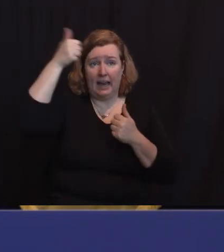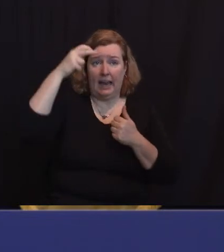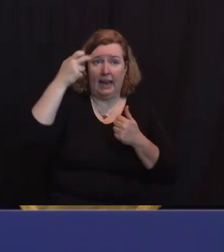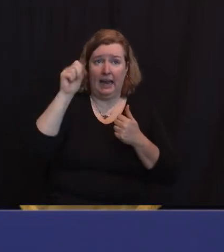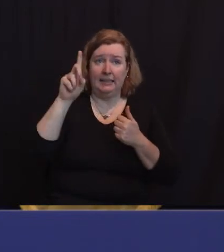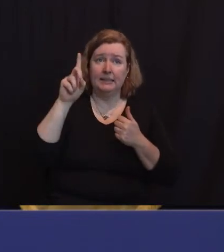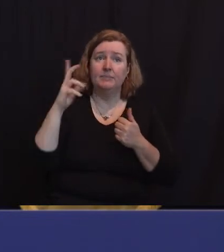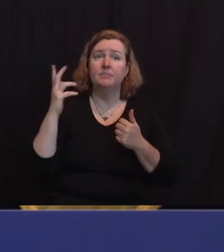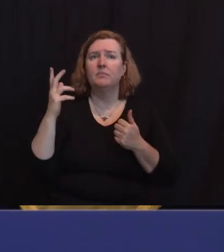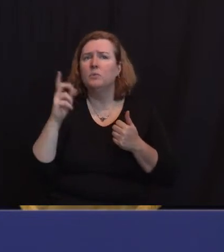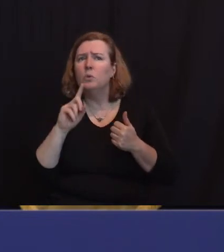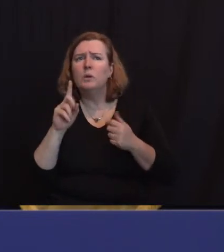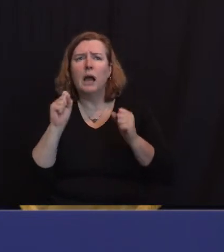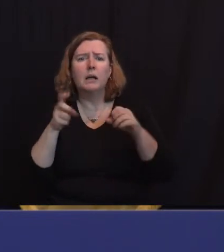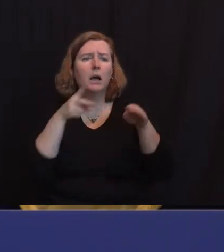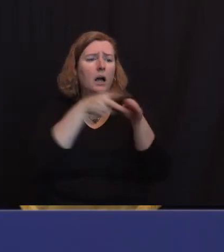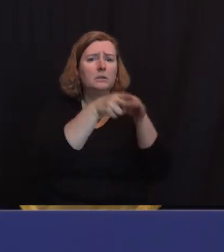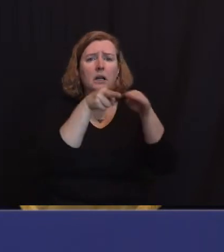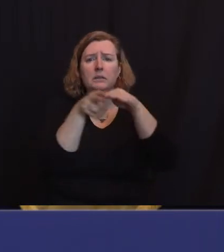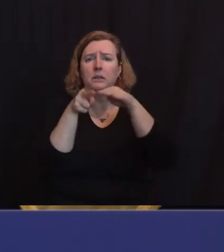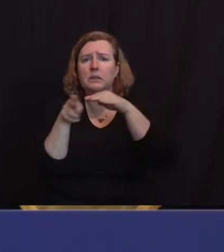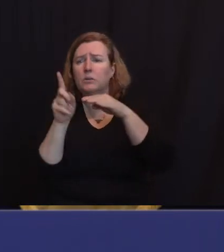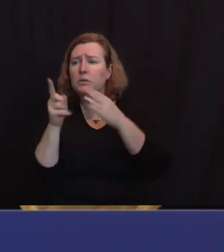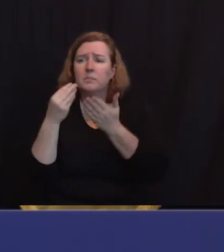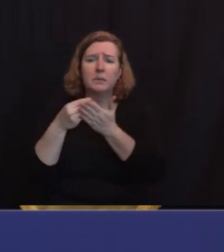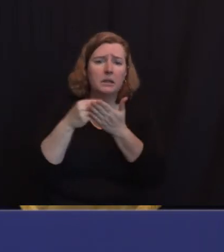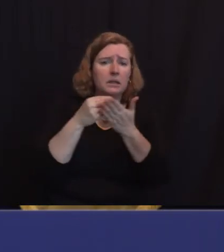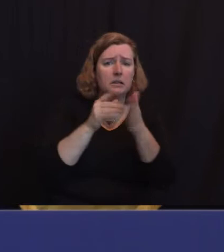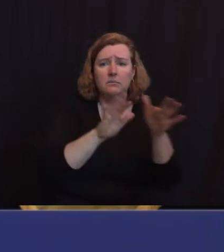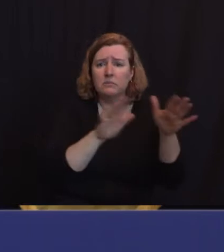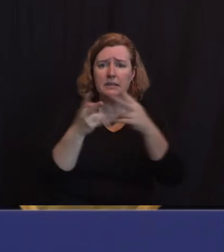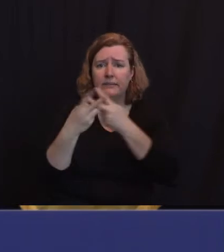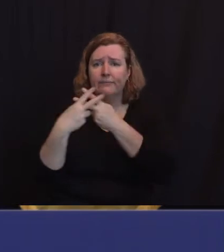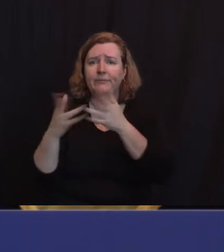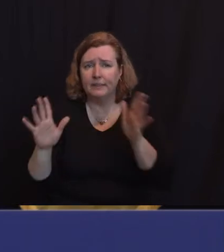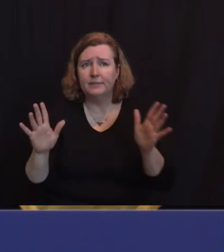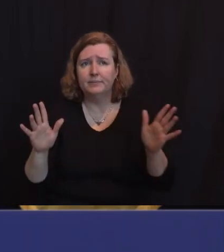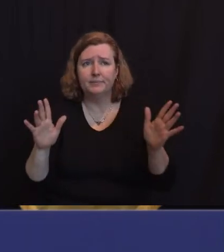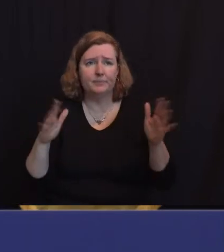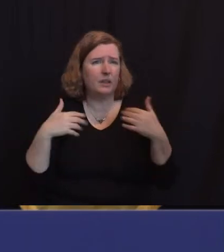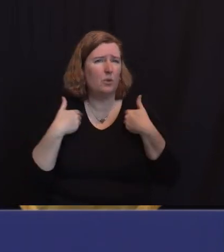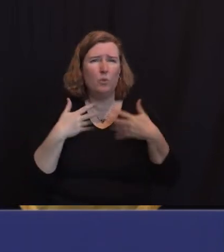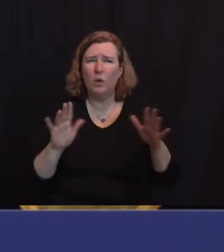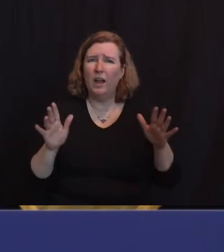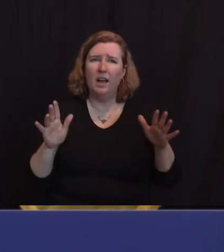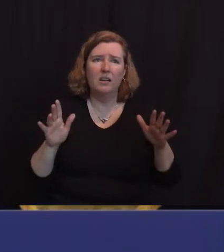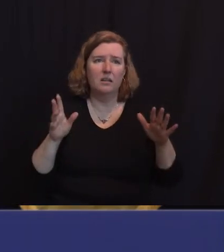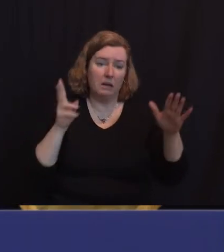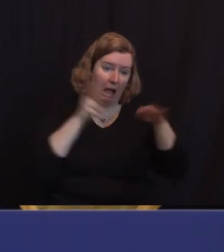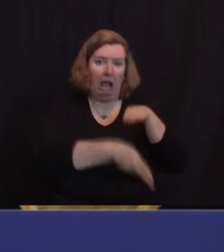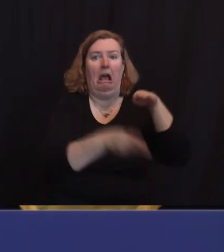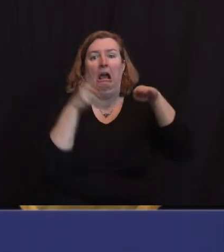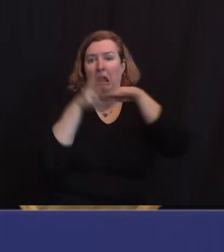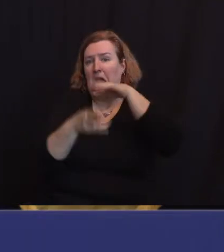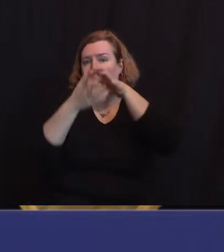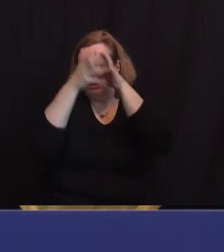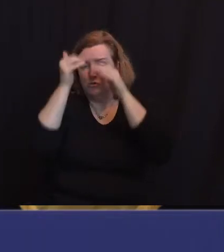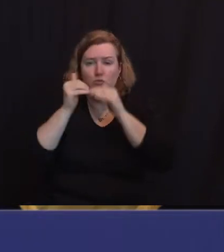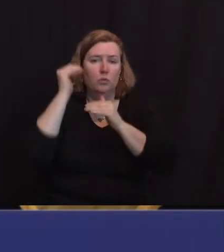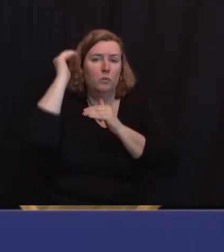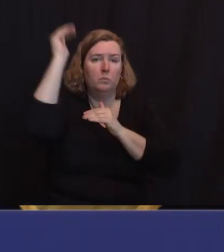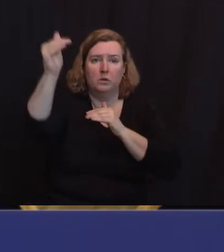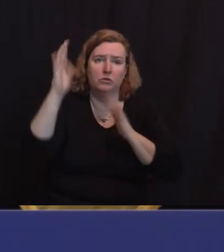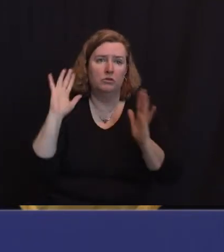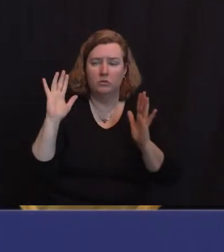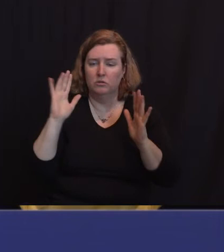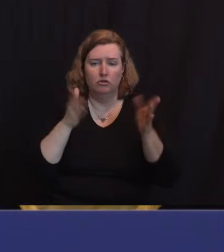of which we took, and a lot of which we said, you know what, it feels like that's cutting too close to the bone and cutting services.